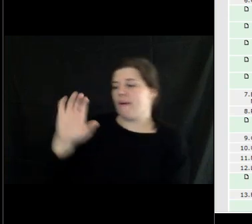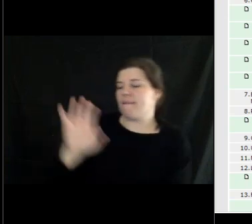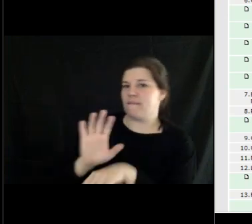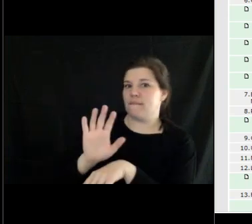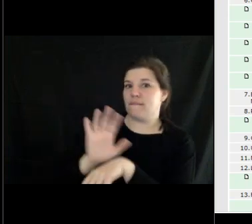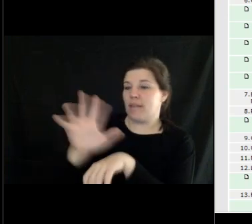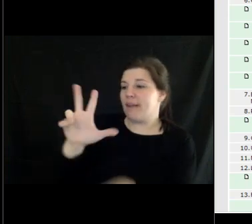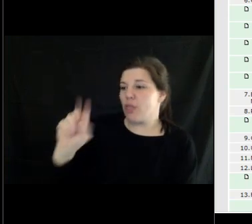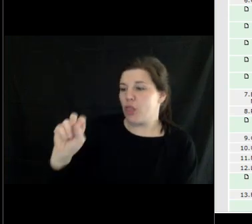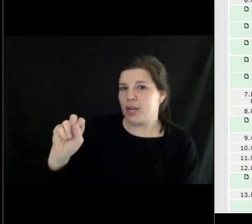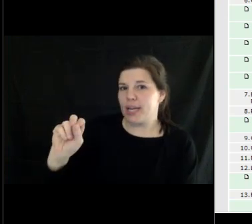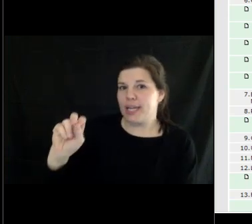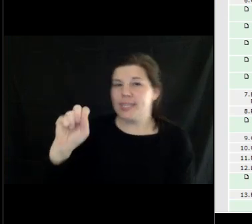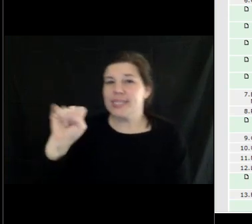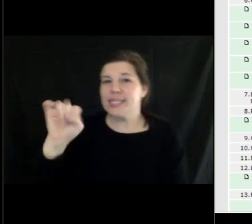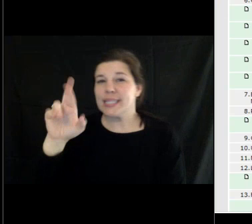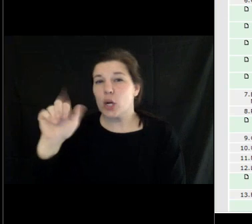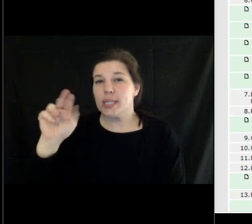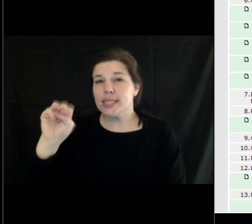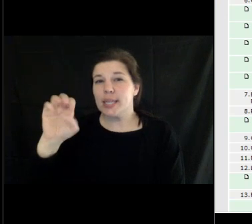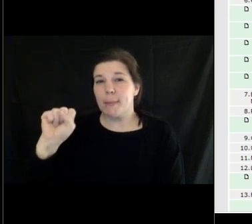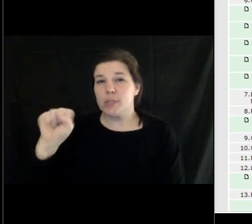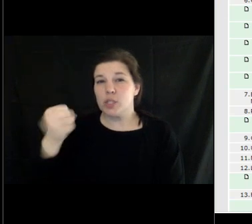Sarah Sims Park. Thank you.